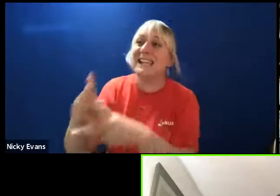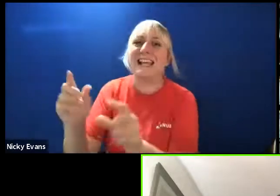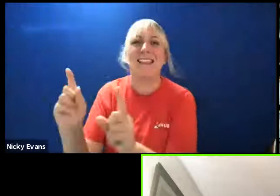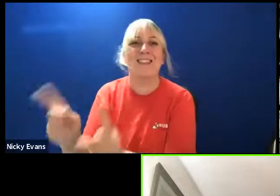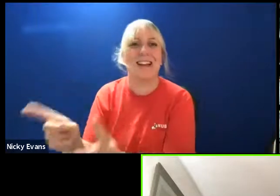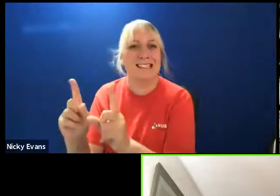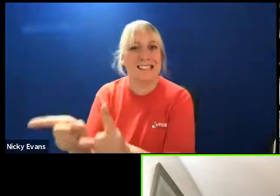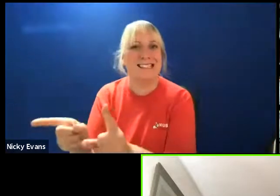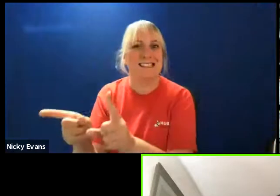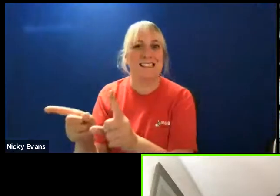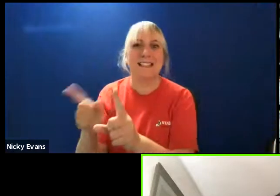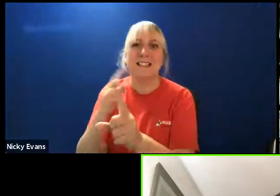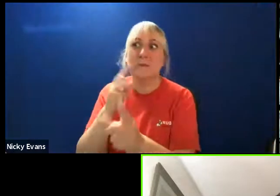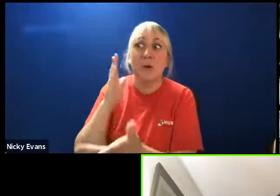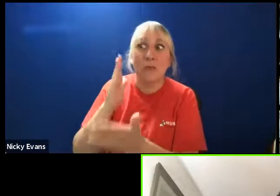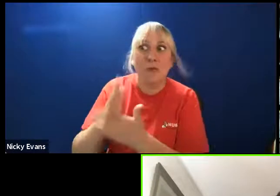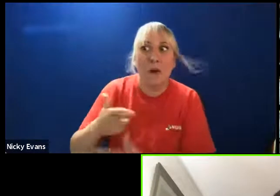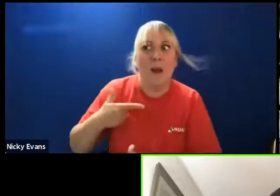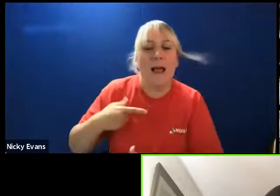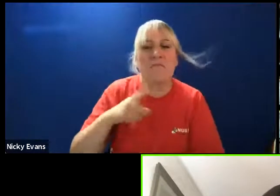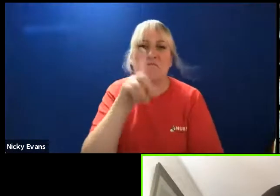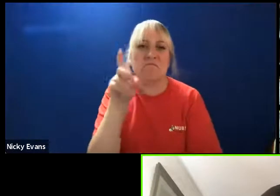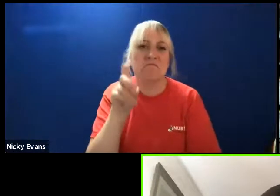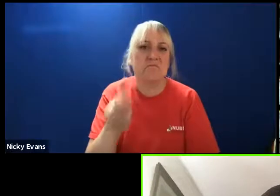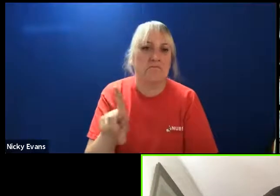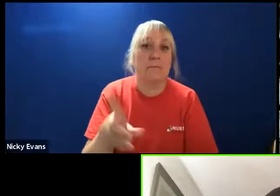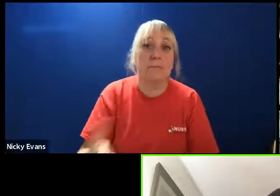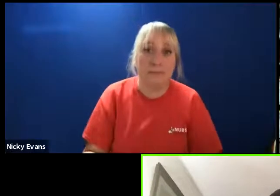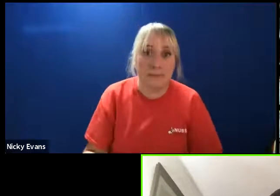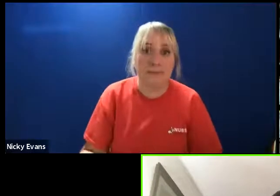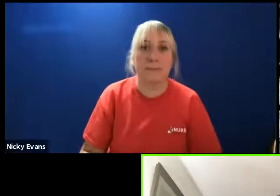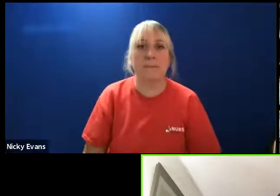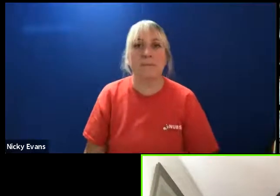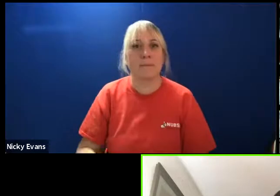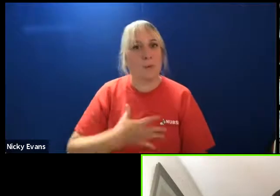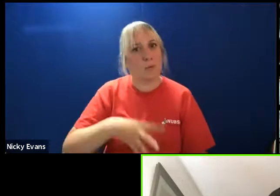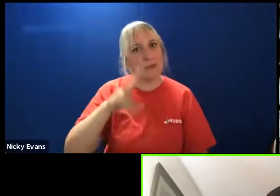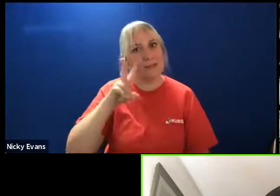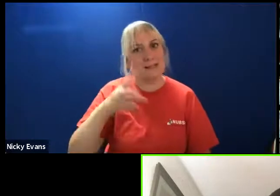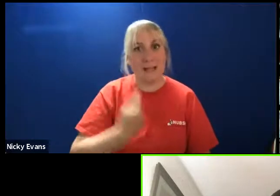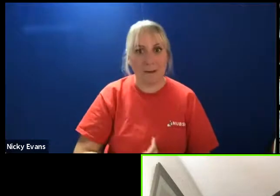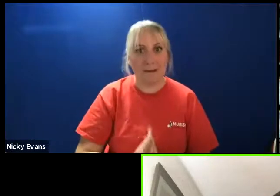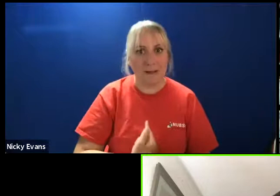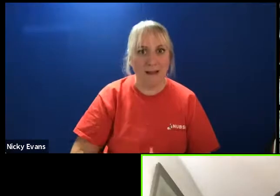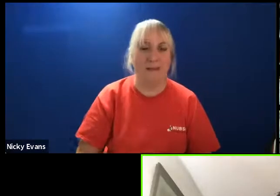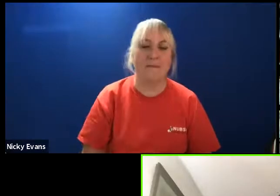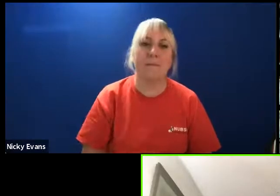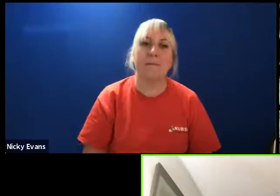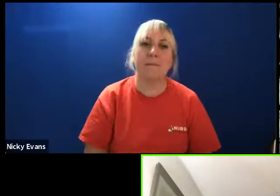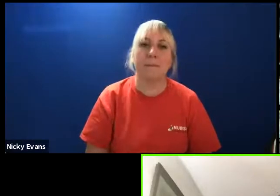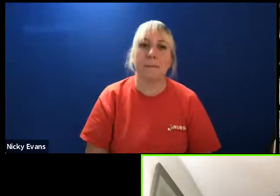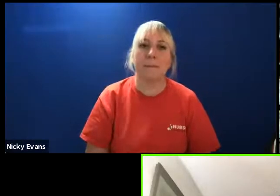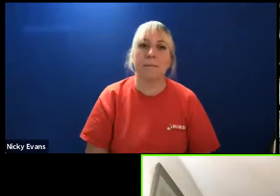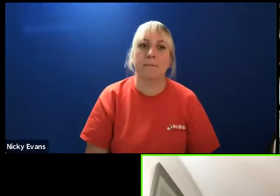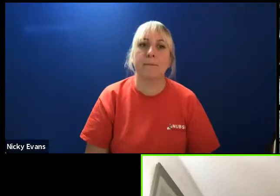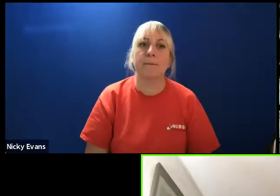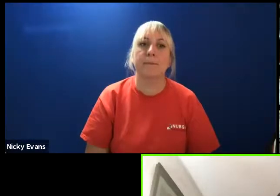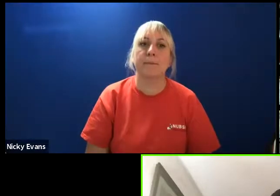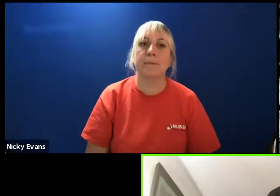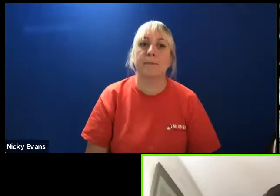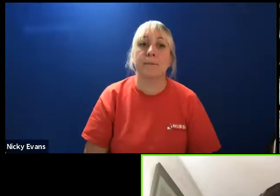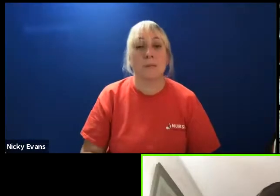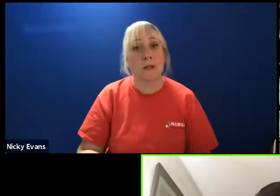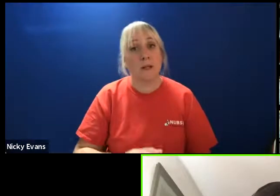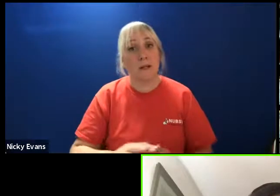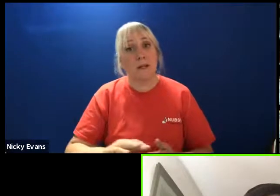in Cuba were able to experience? Just thinking about some of our first